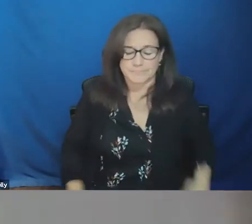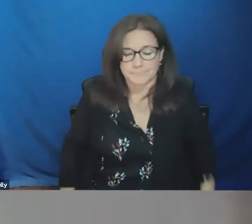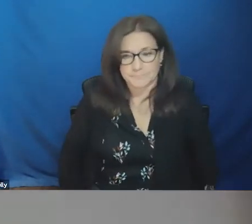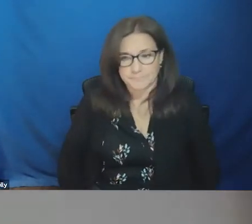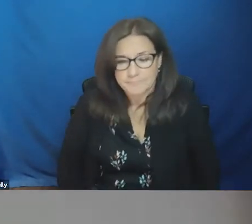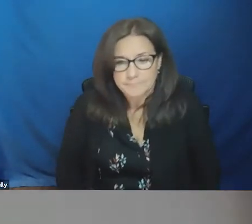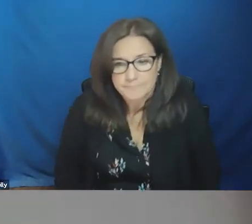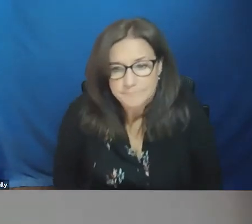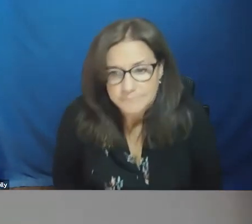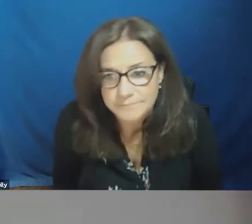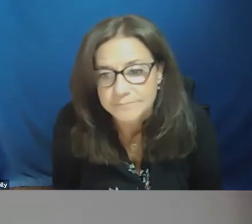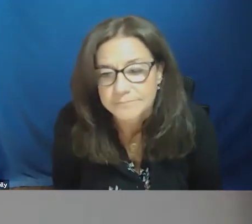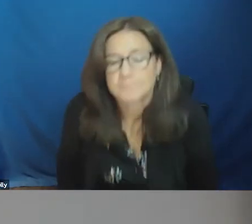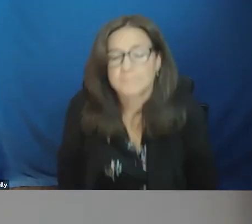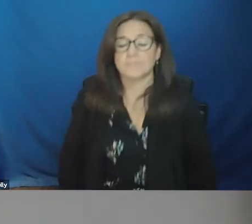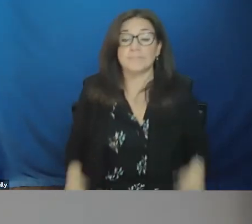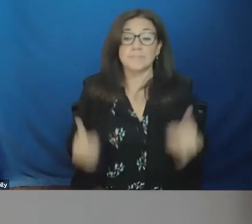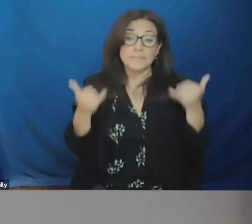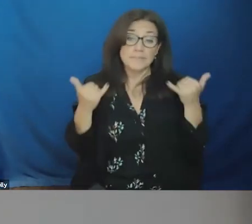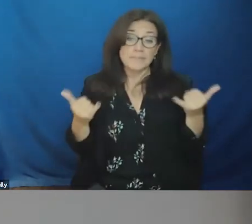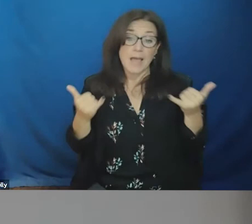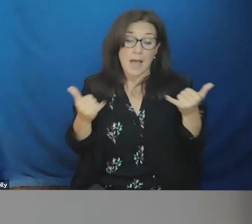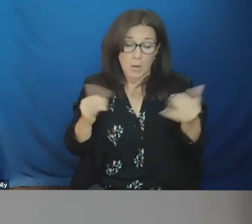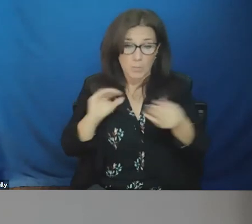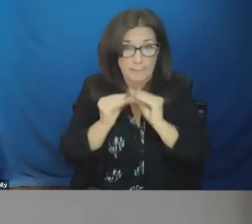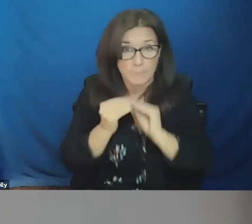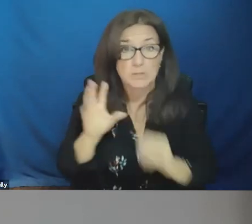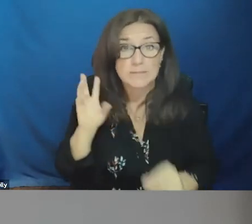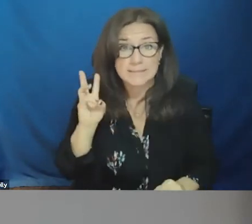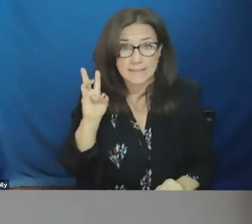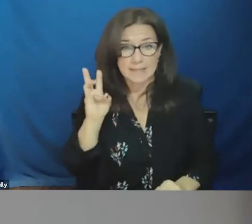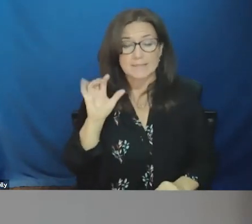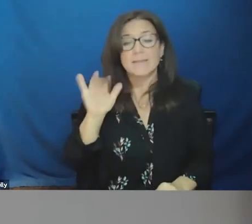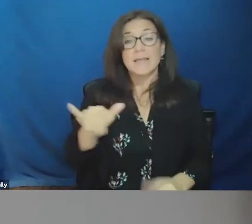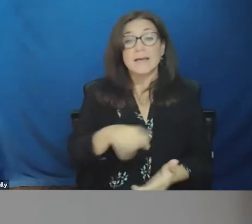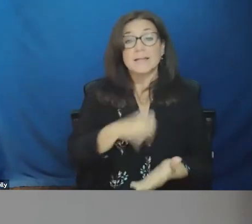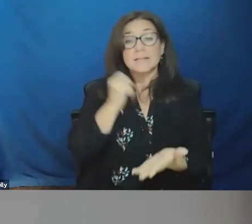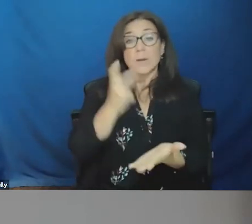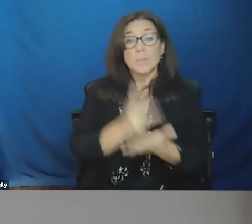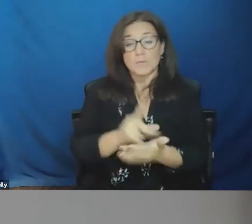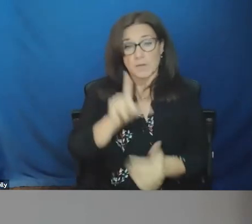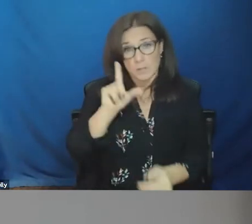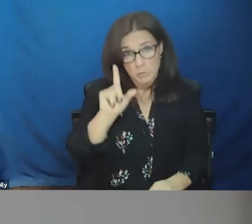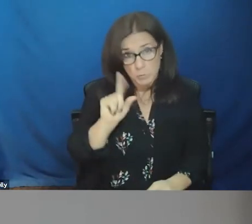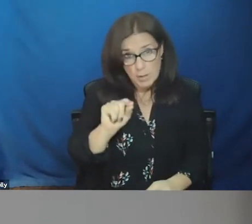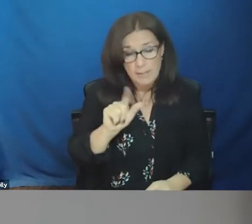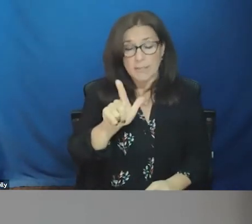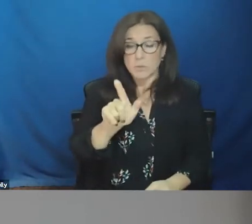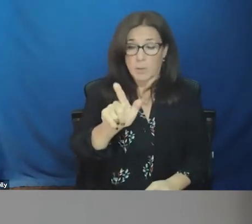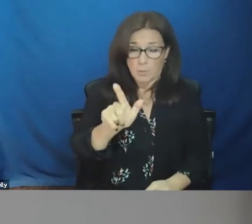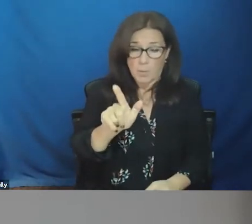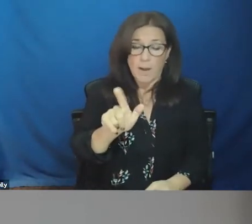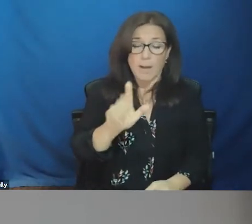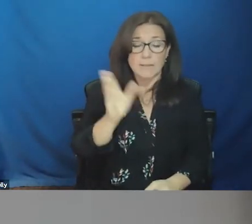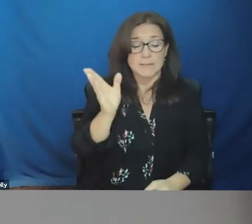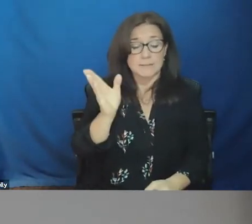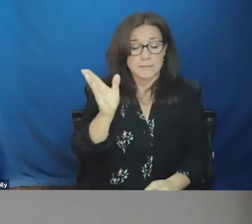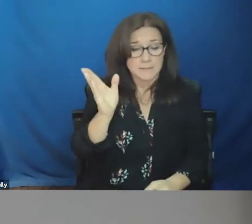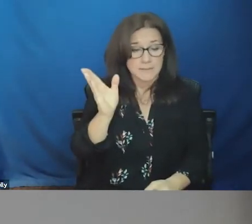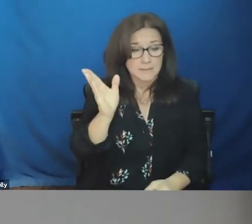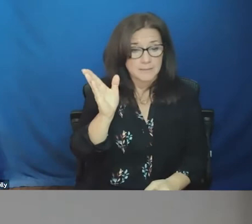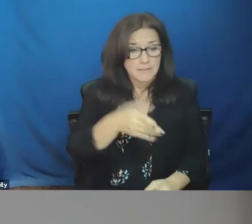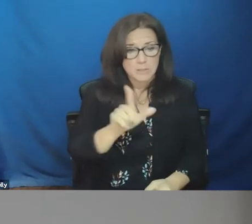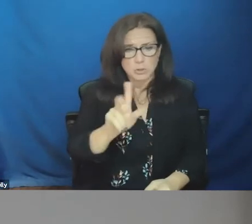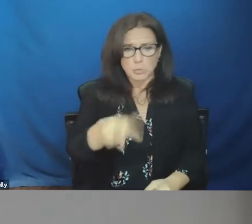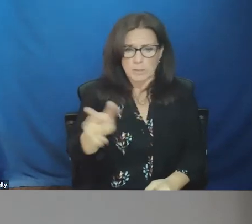We're on to item number 6, which is the approval of the 2021-24 countywide expulsion plan.